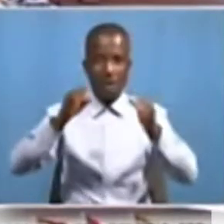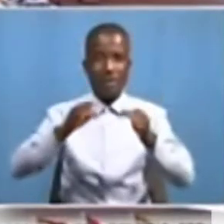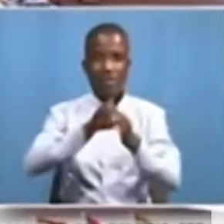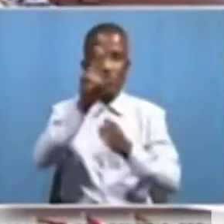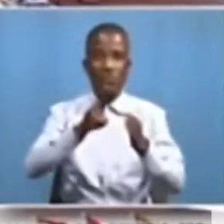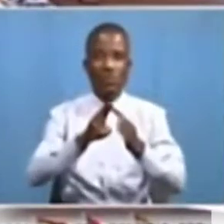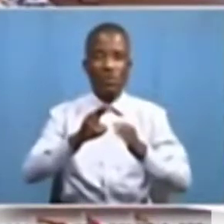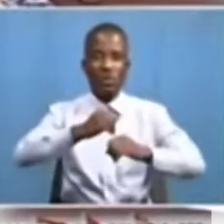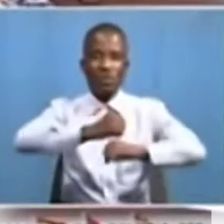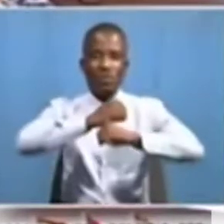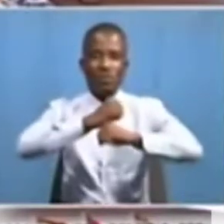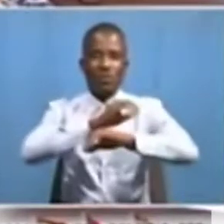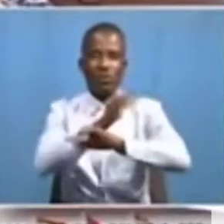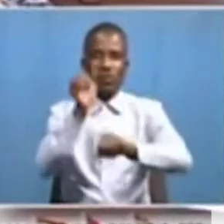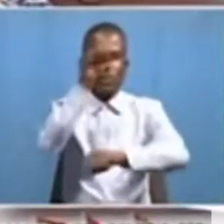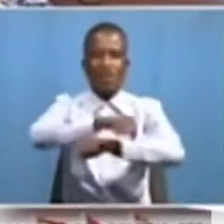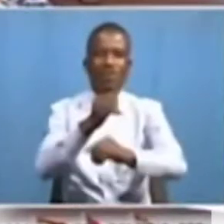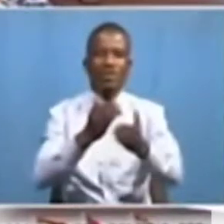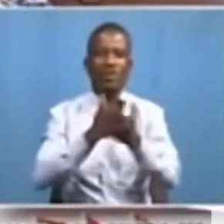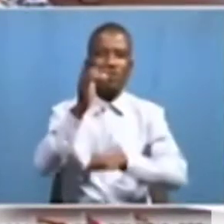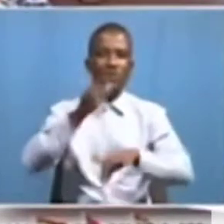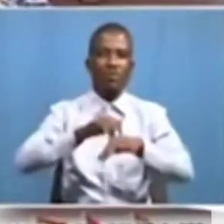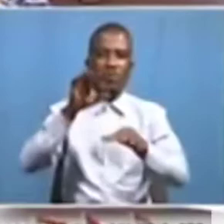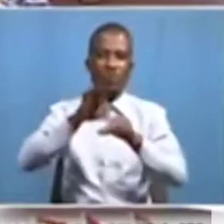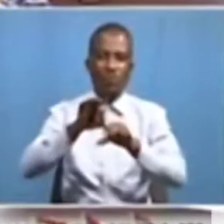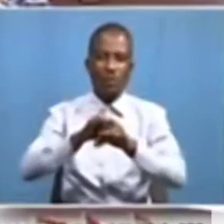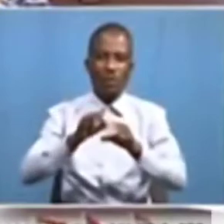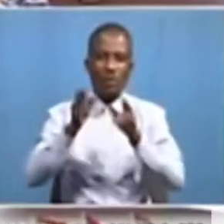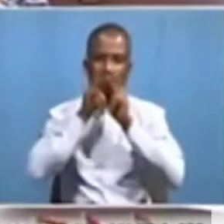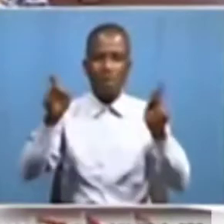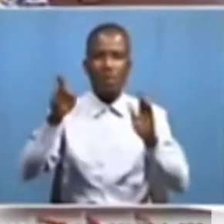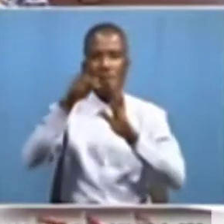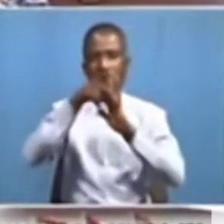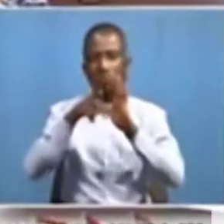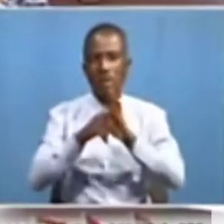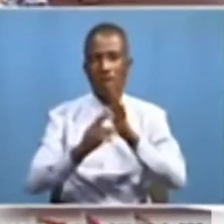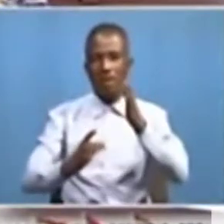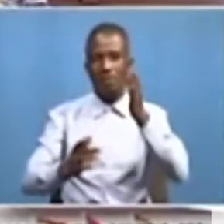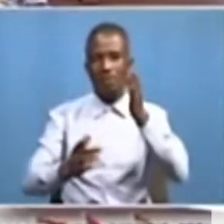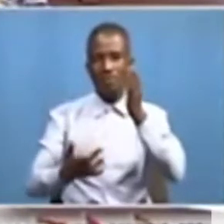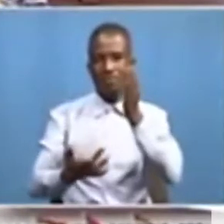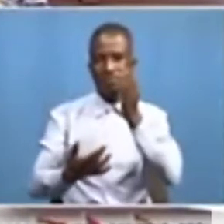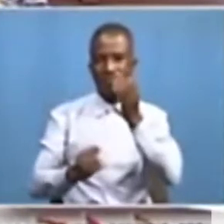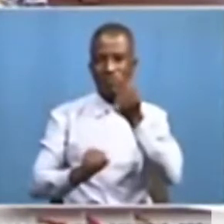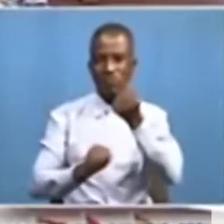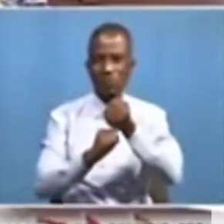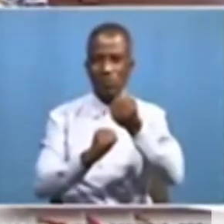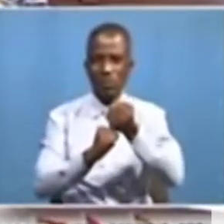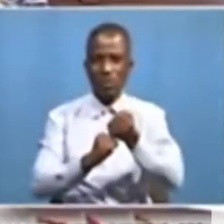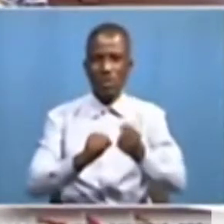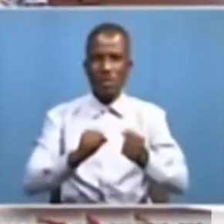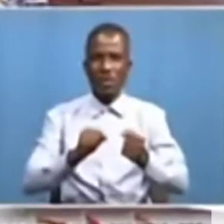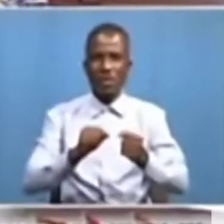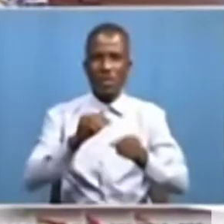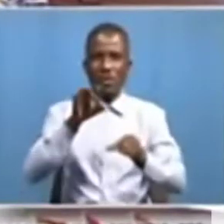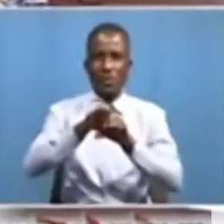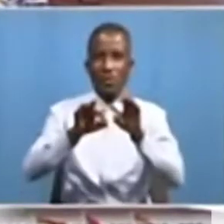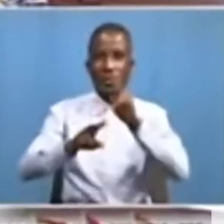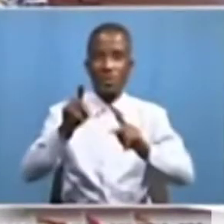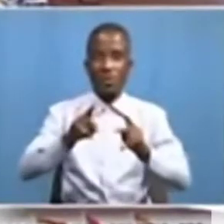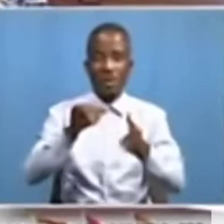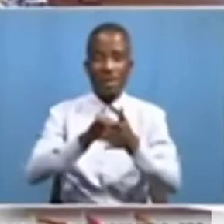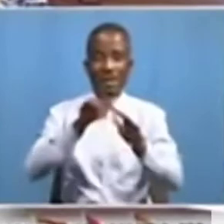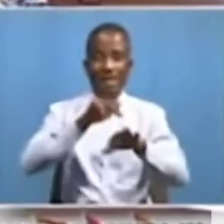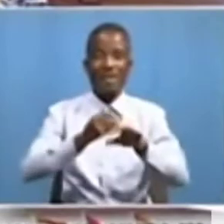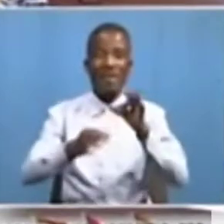to protect, not to defeat the right to vote. Public policy favors salvaging the election and giving effect to the voters' intent,